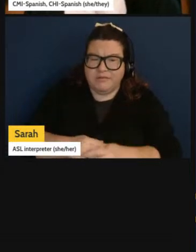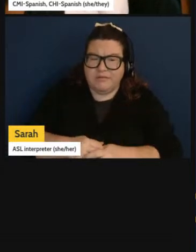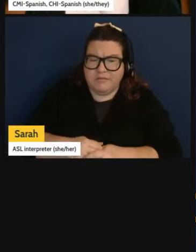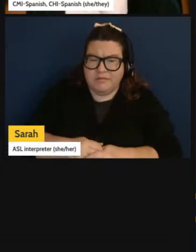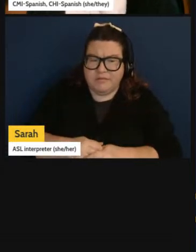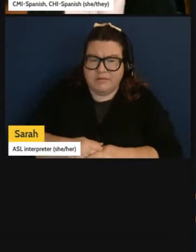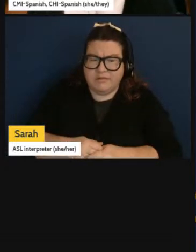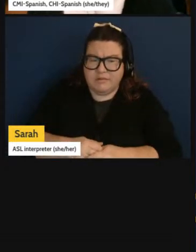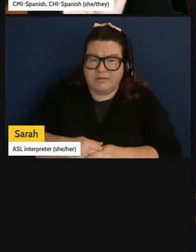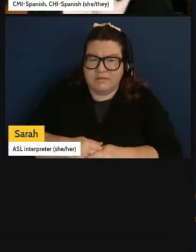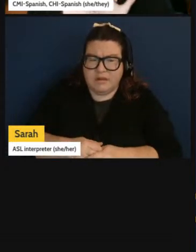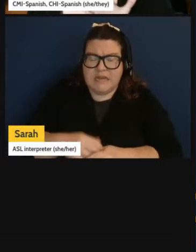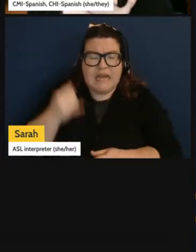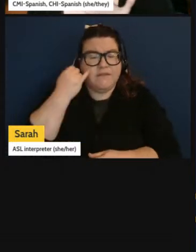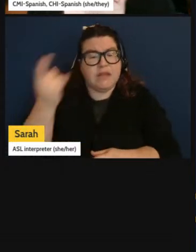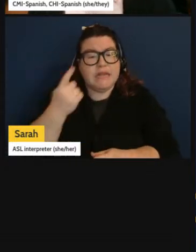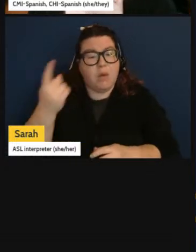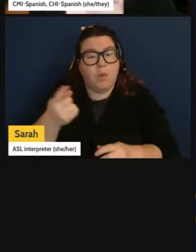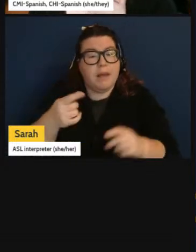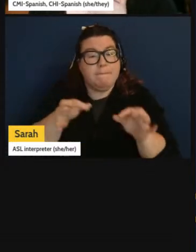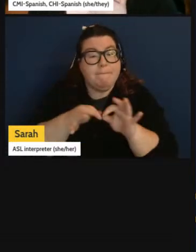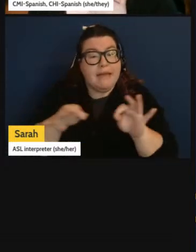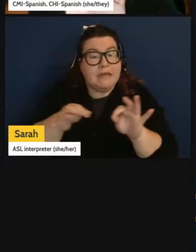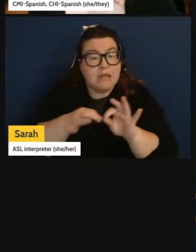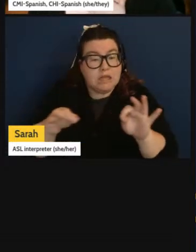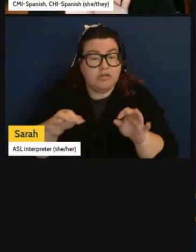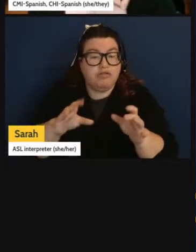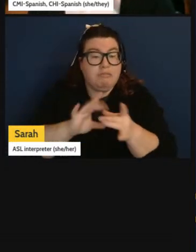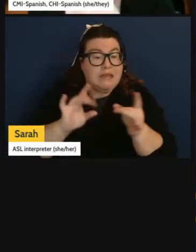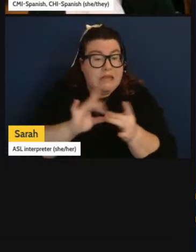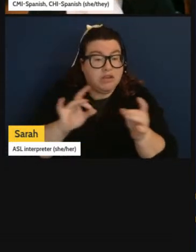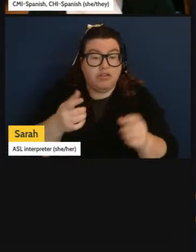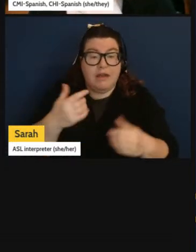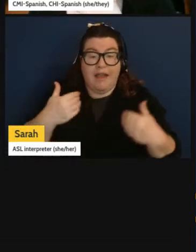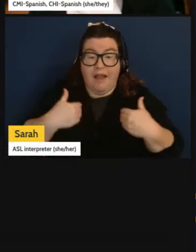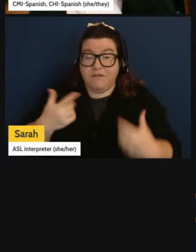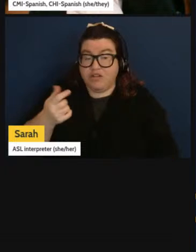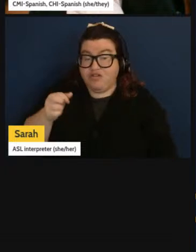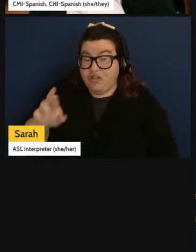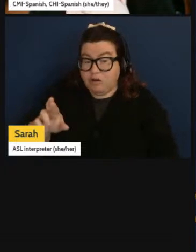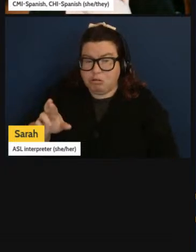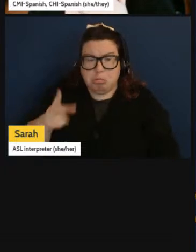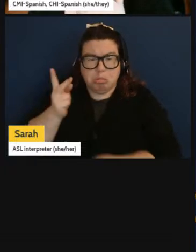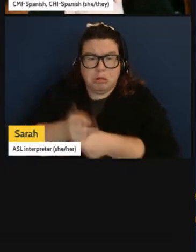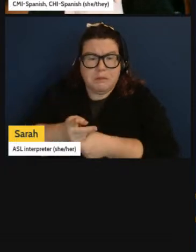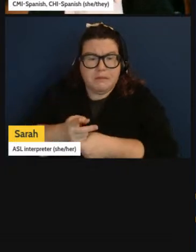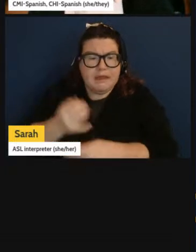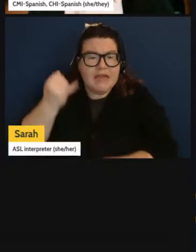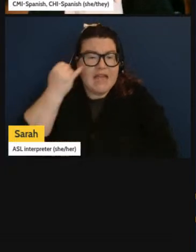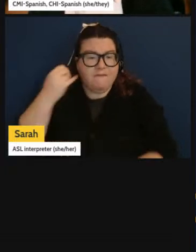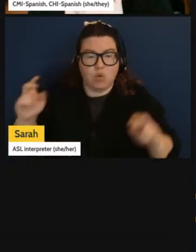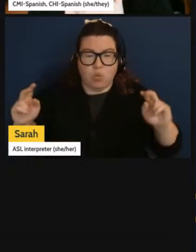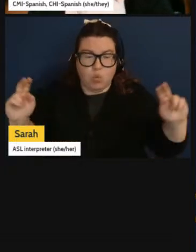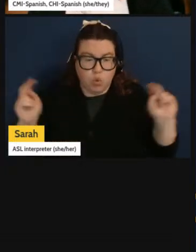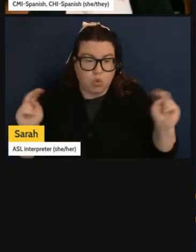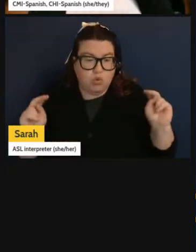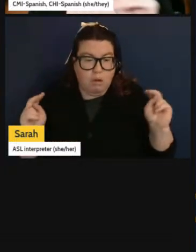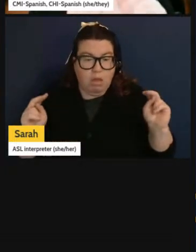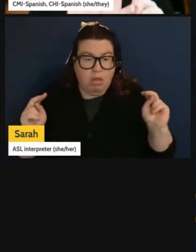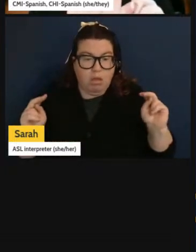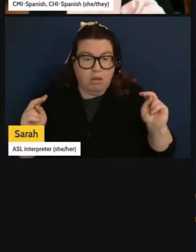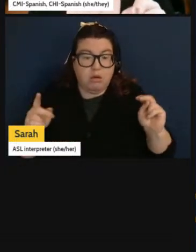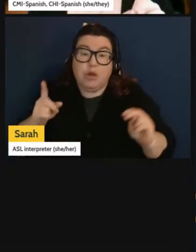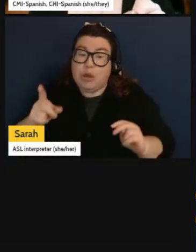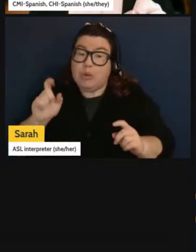So if someone's message is gendered, keep it gendered. But if someone's message is gender neutral, you need